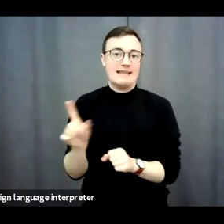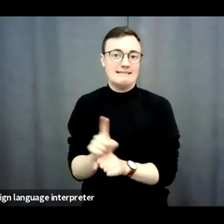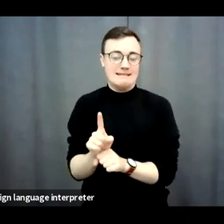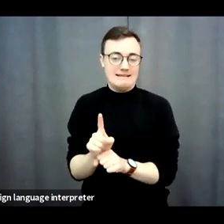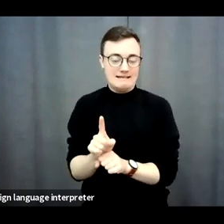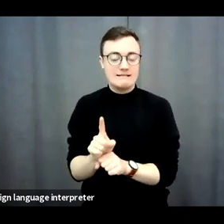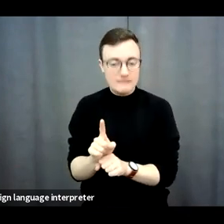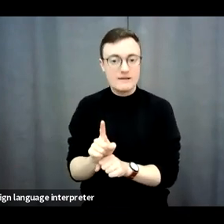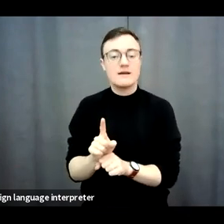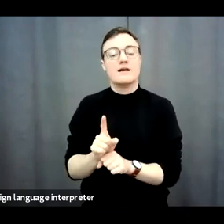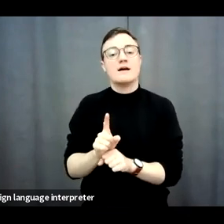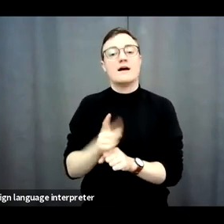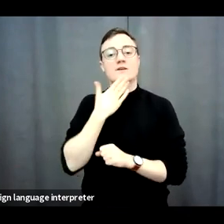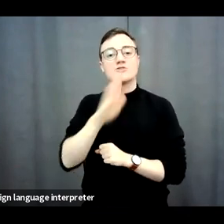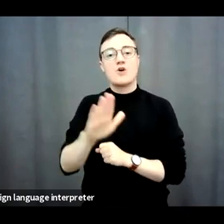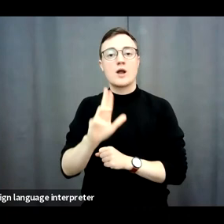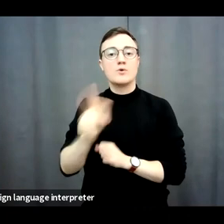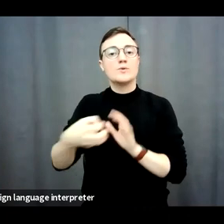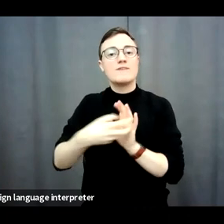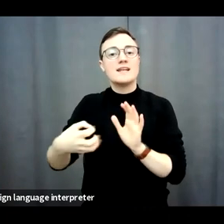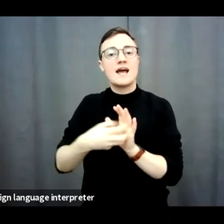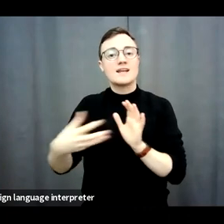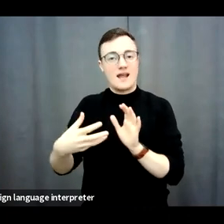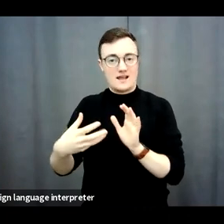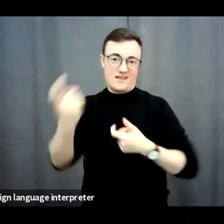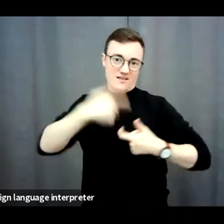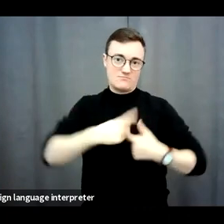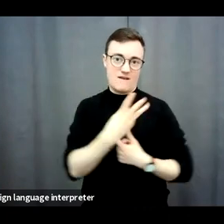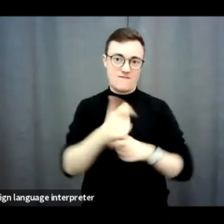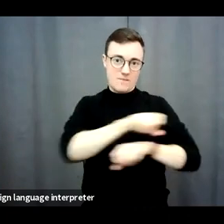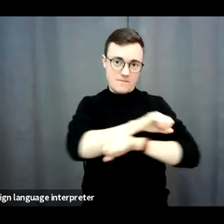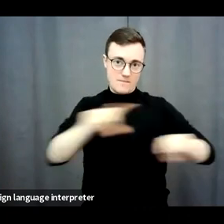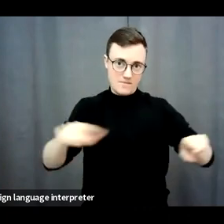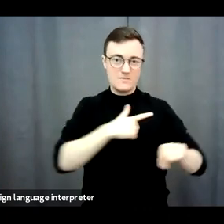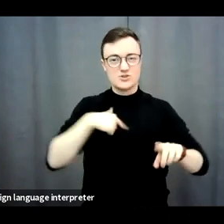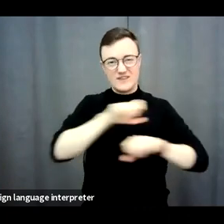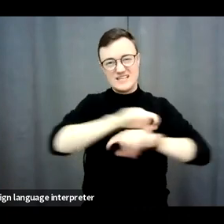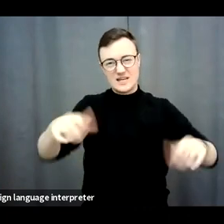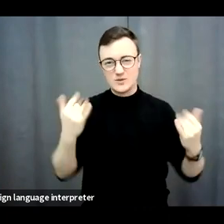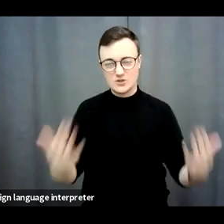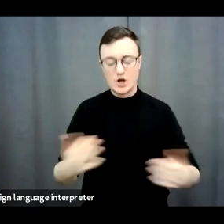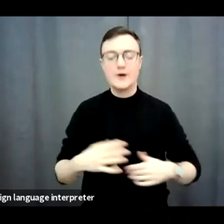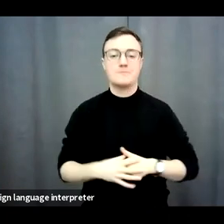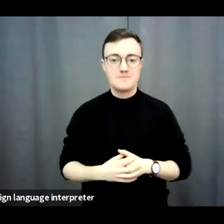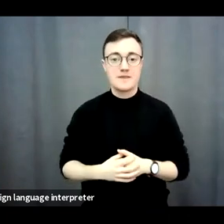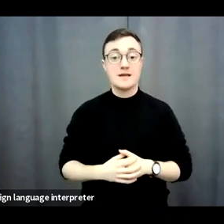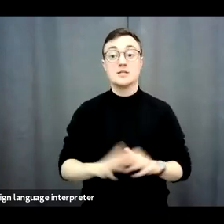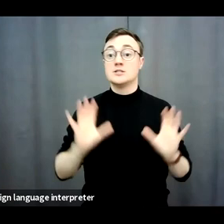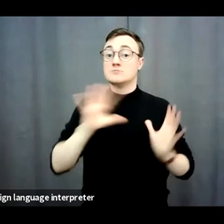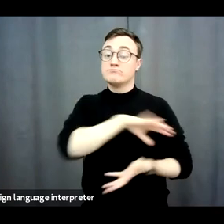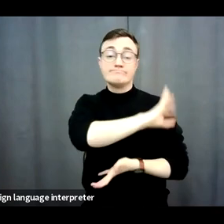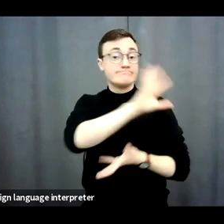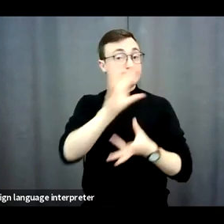that we will send out to everyone today. With this, I will just say thank you